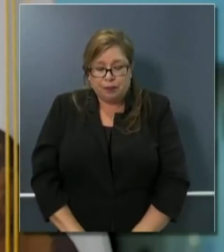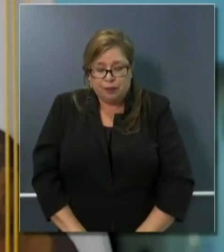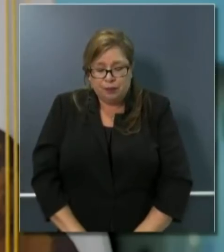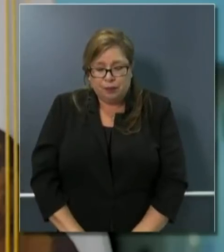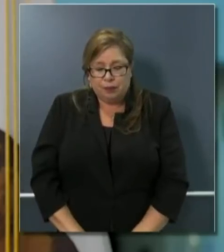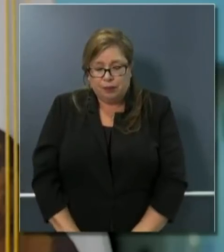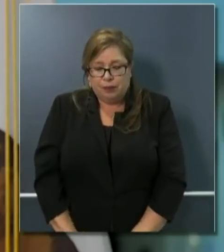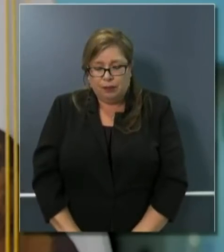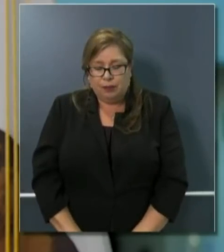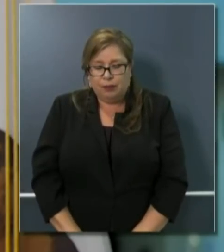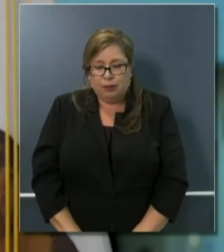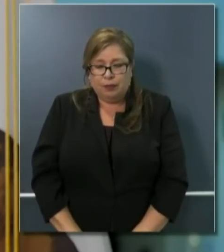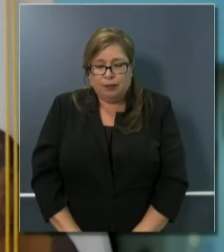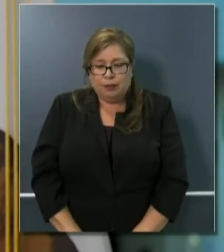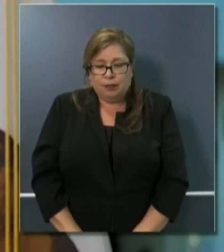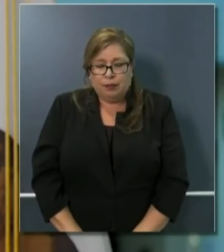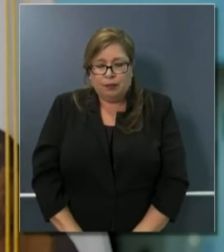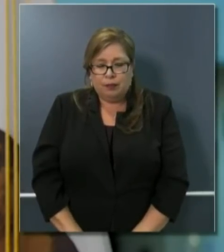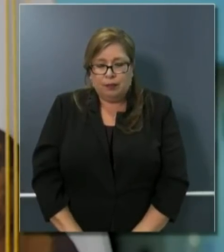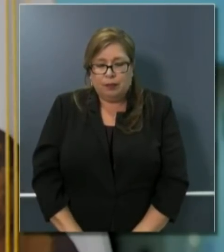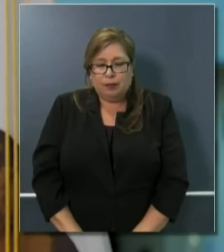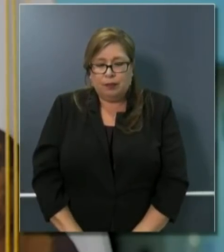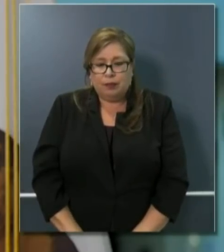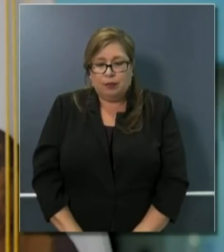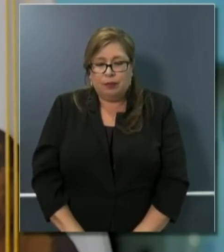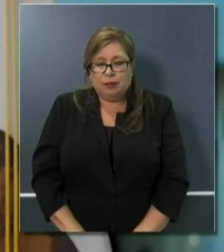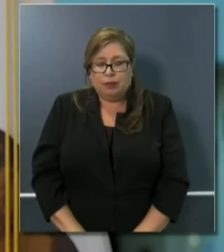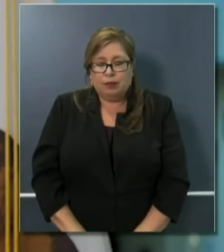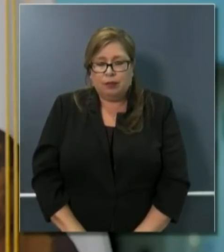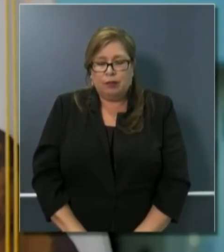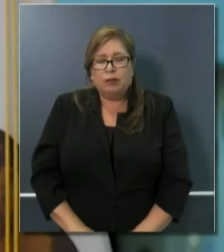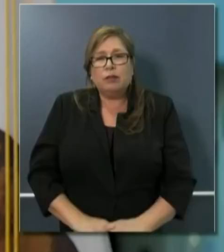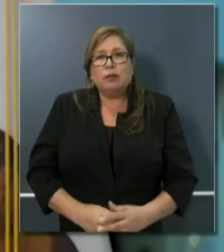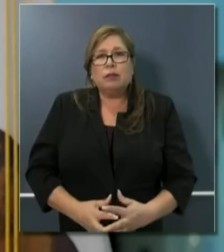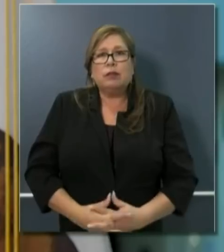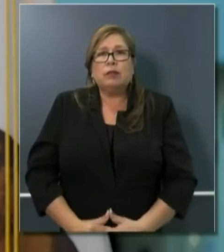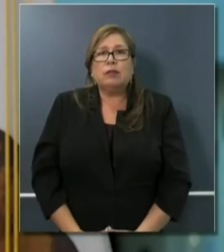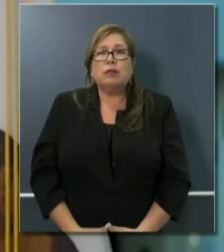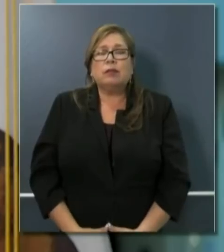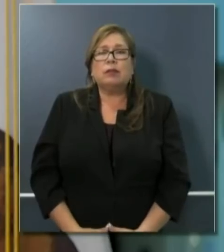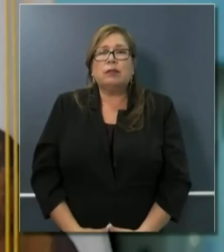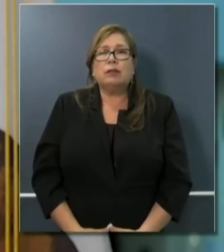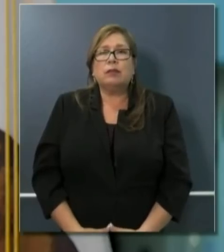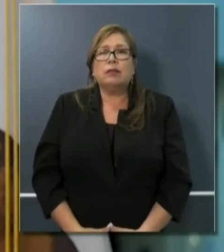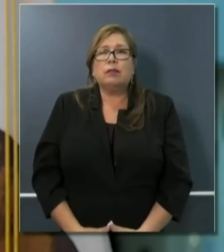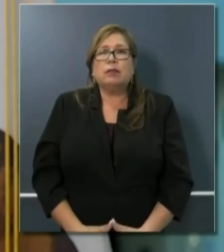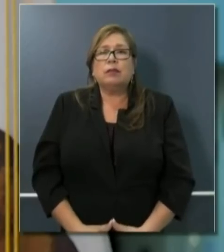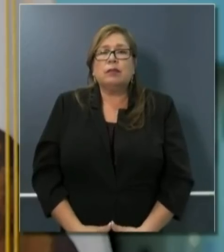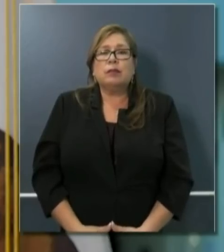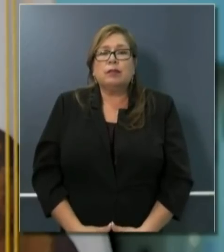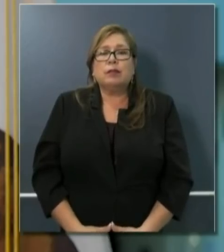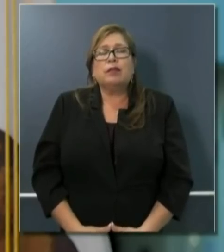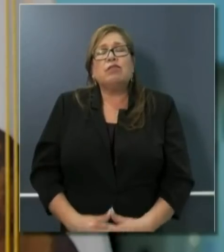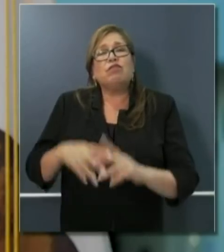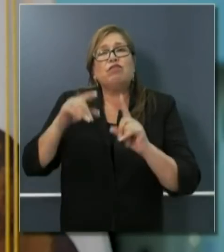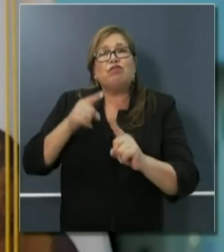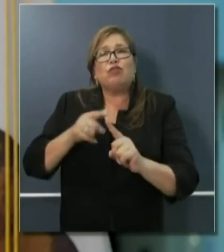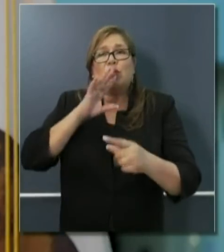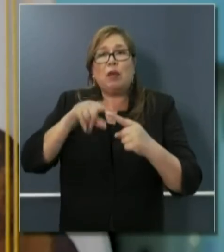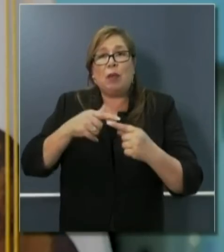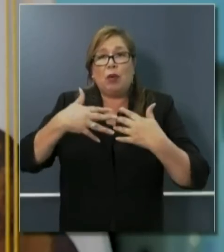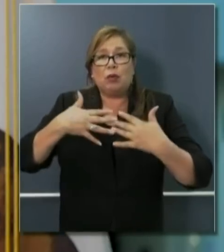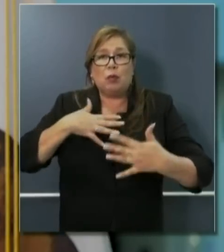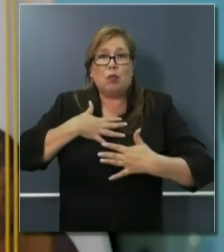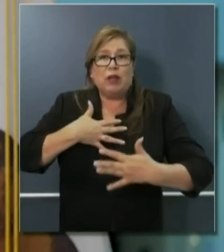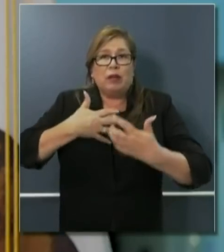Building on that point about trying to get more ventilators and other supplies, is there any sort of state authority that you